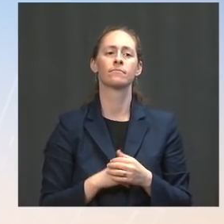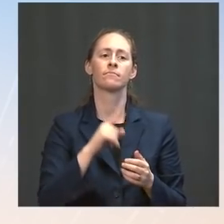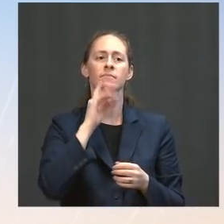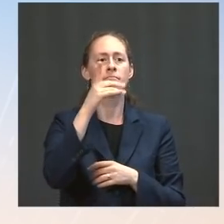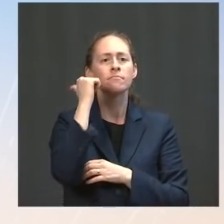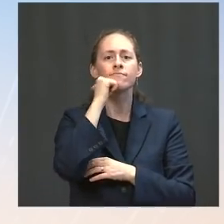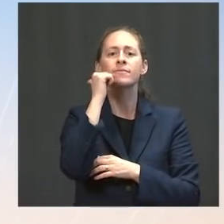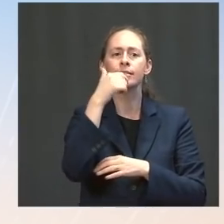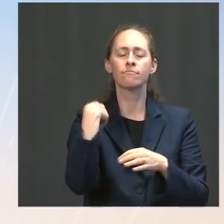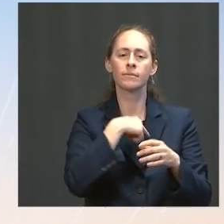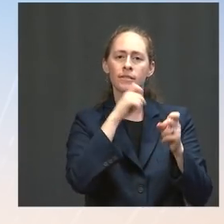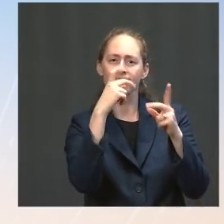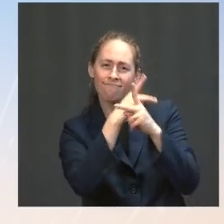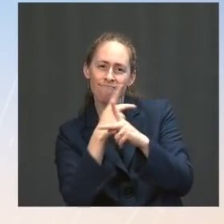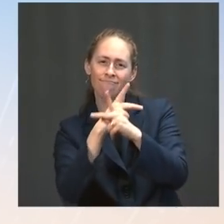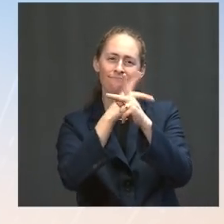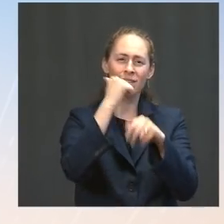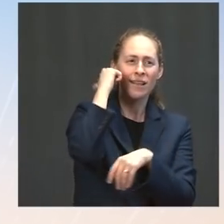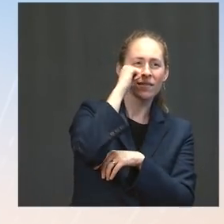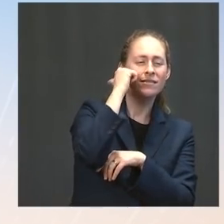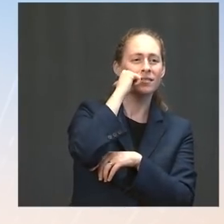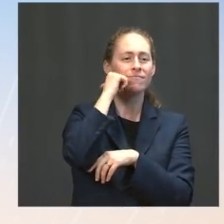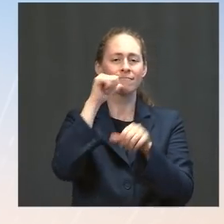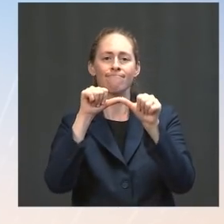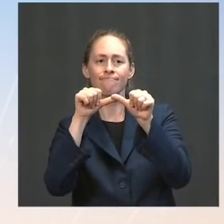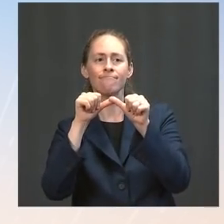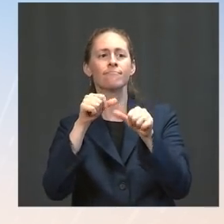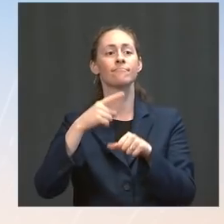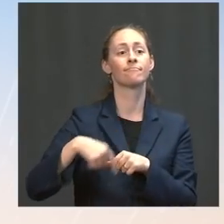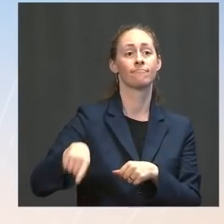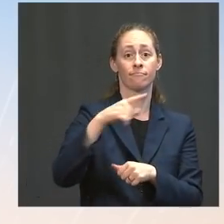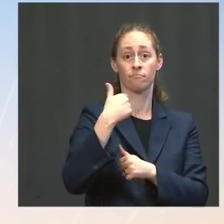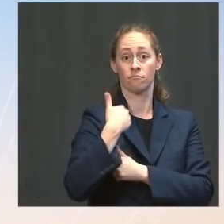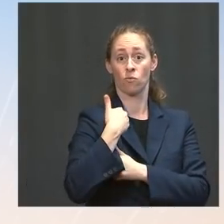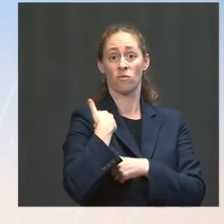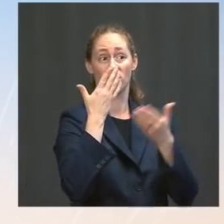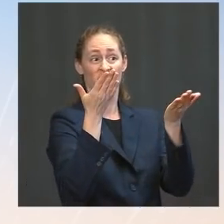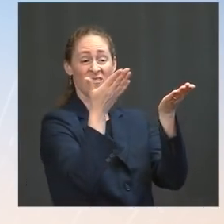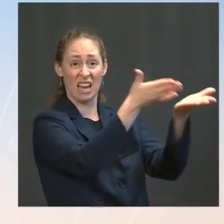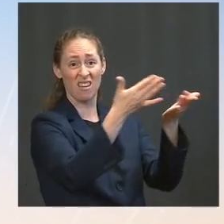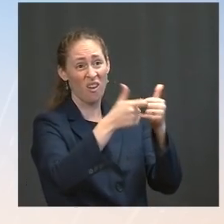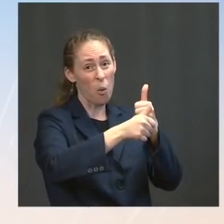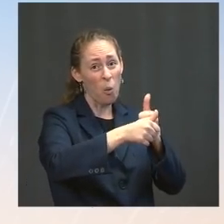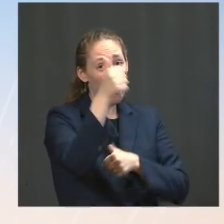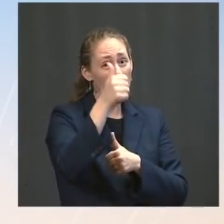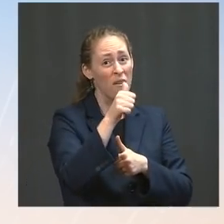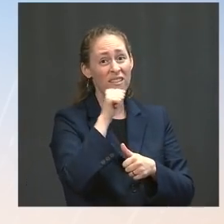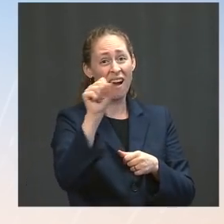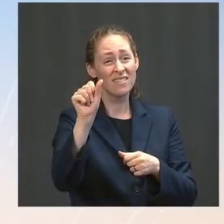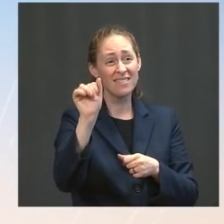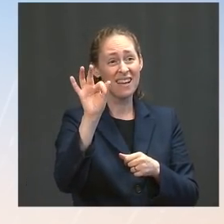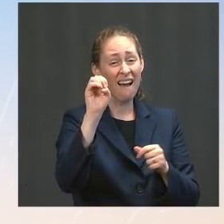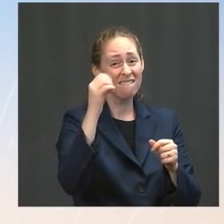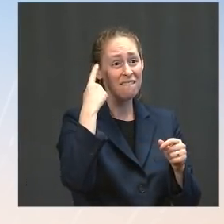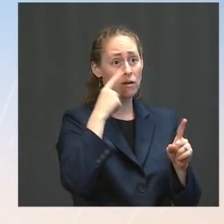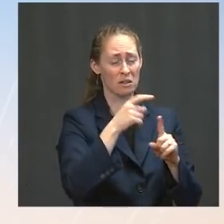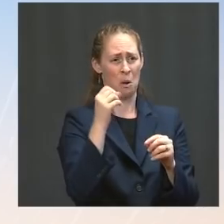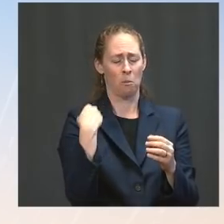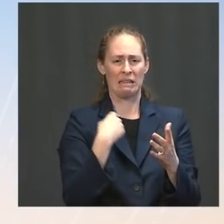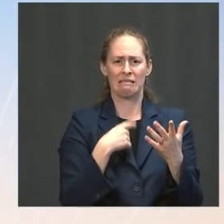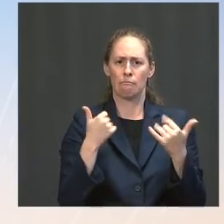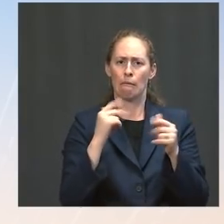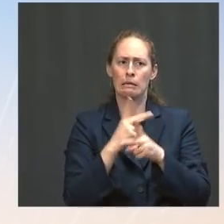because they are vulnerable, because their lives are at risk, and moving them to a third country, even if they are in transition for a period of time, is